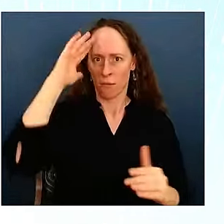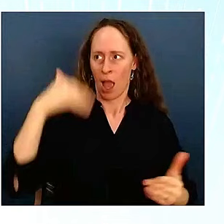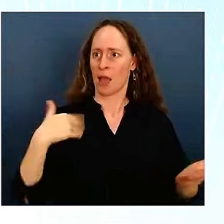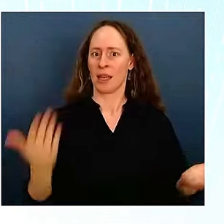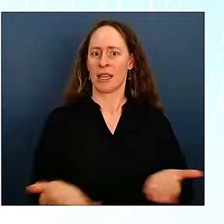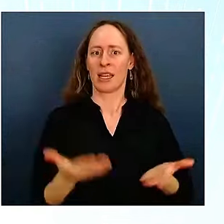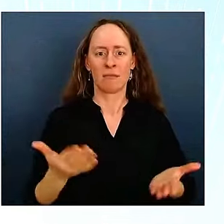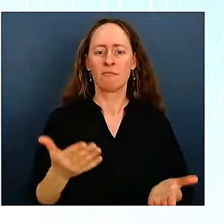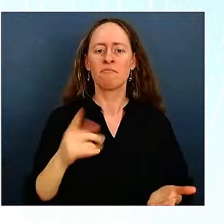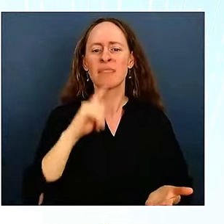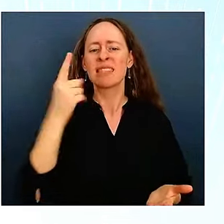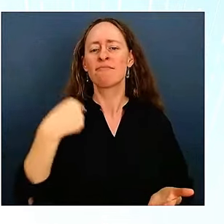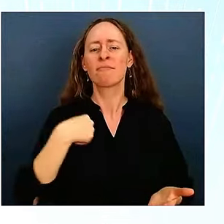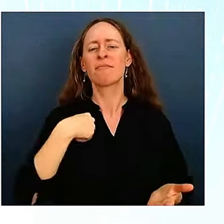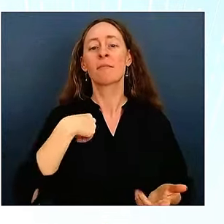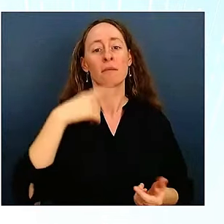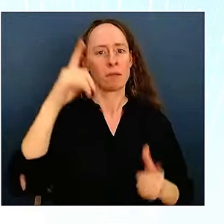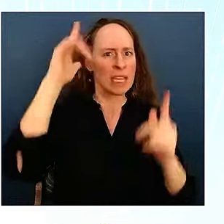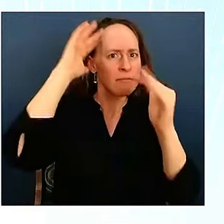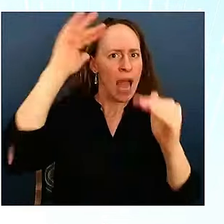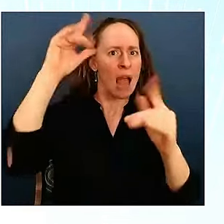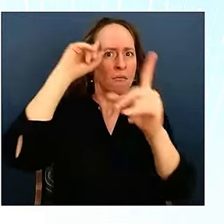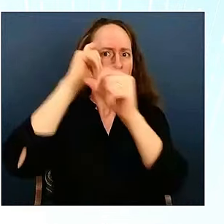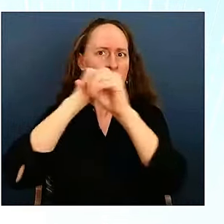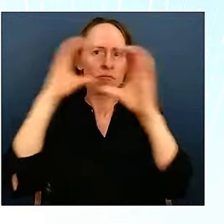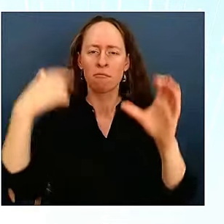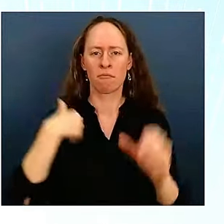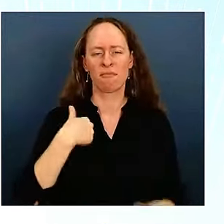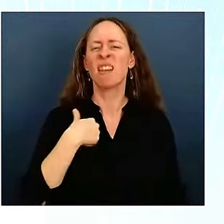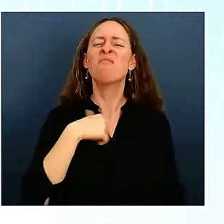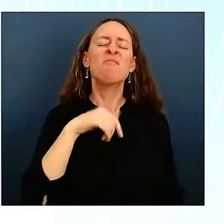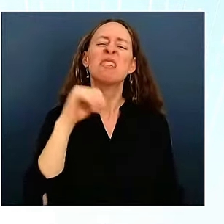Not just at the White House, but coaching in America.